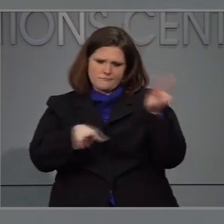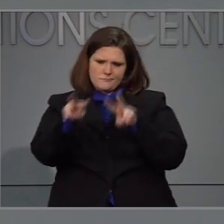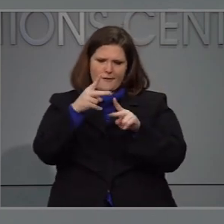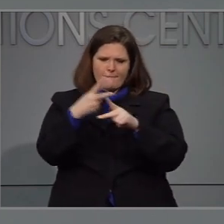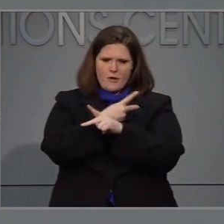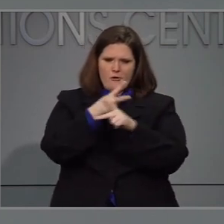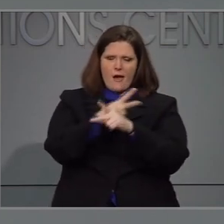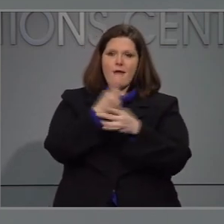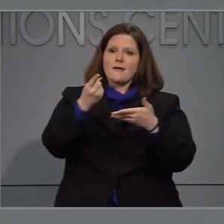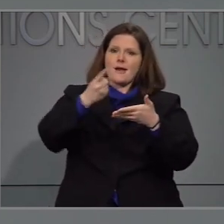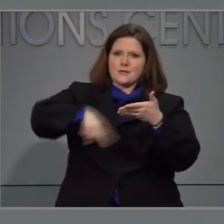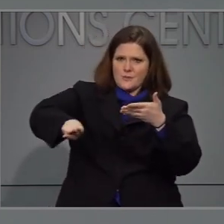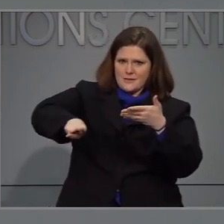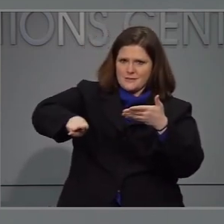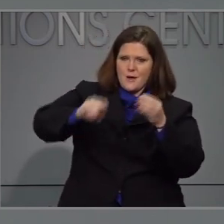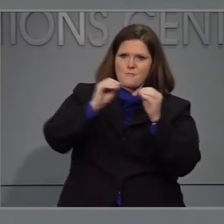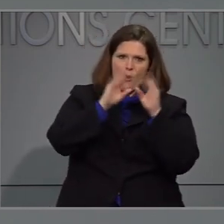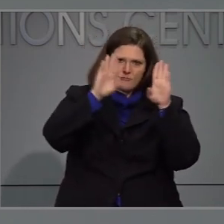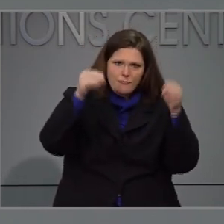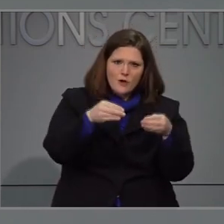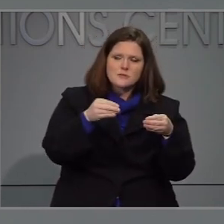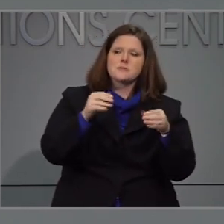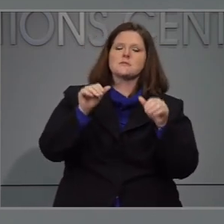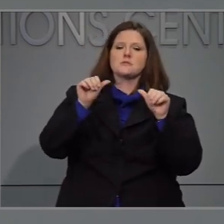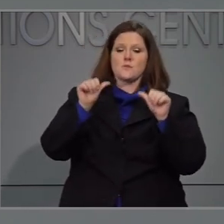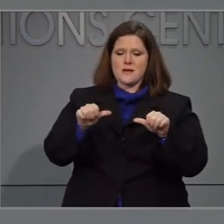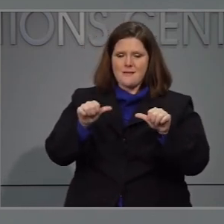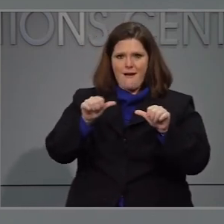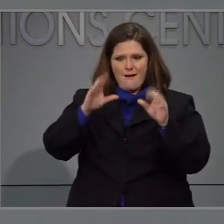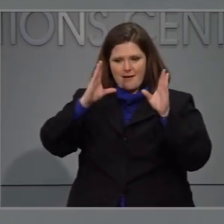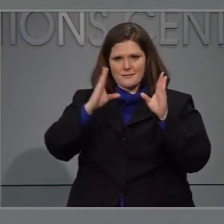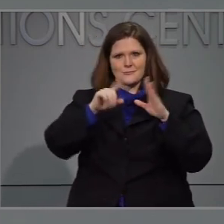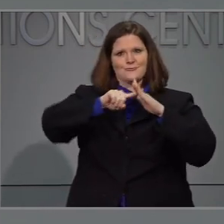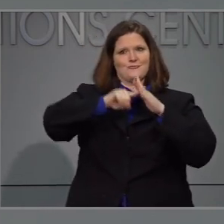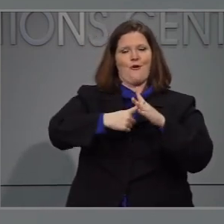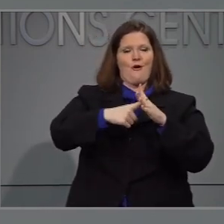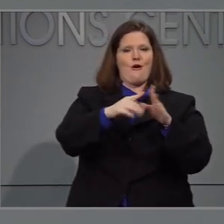one, which is easing some additional restrictions that have been in place. Thank you.